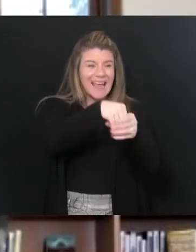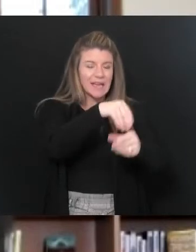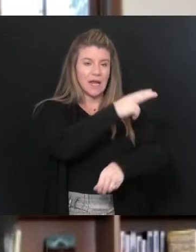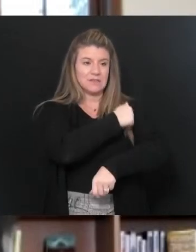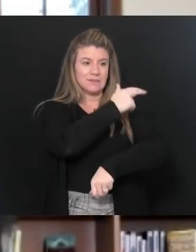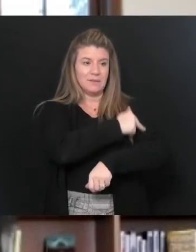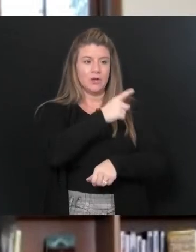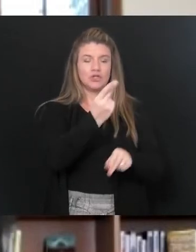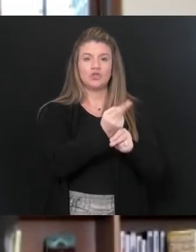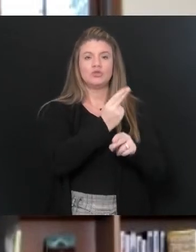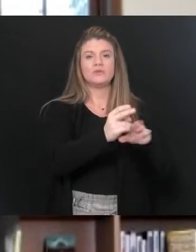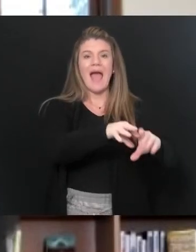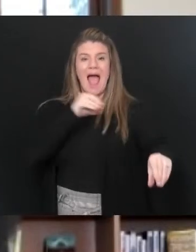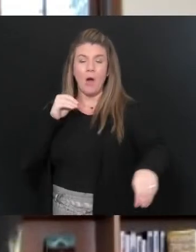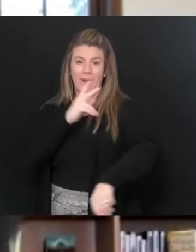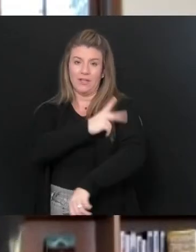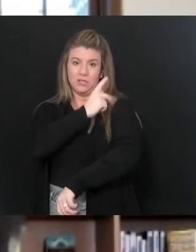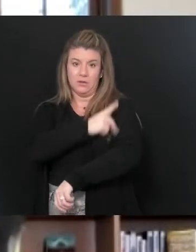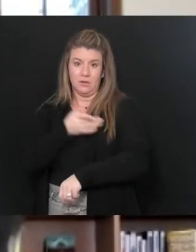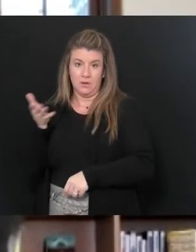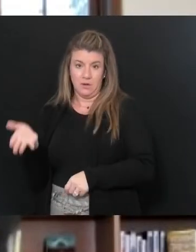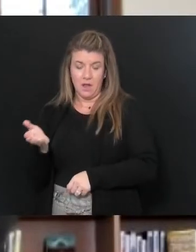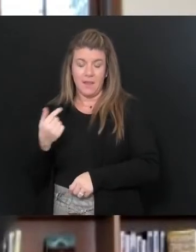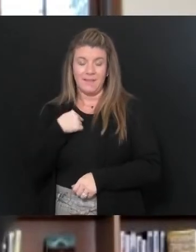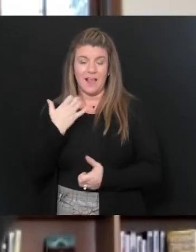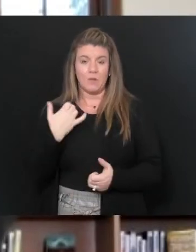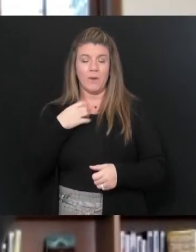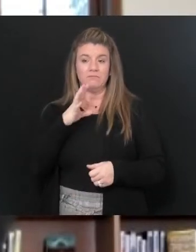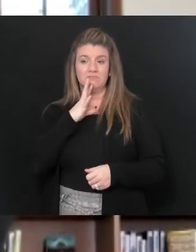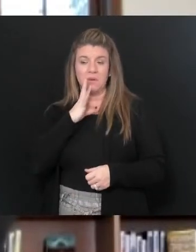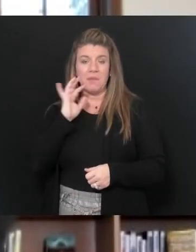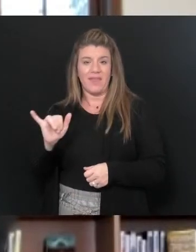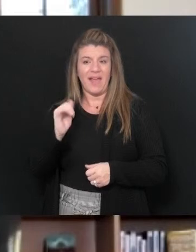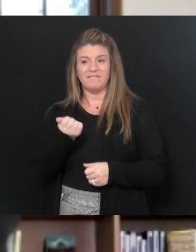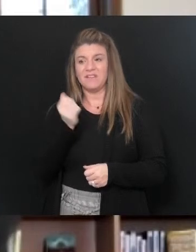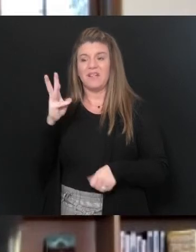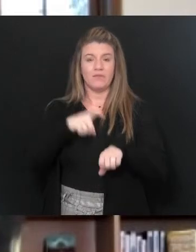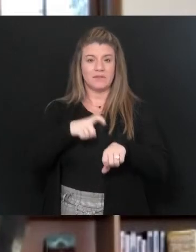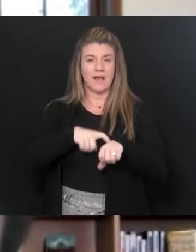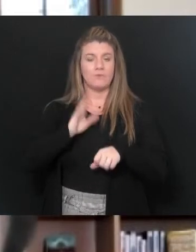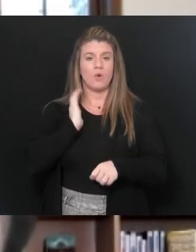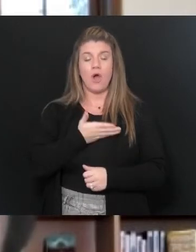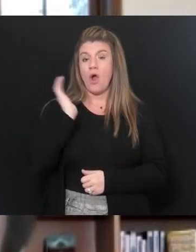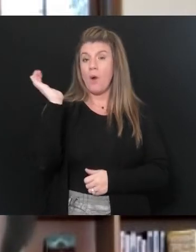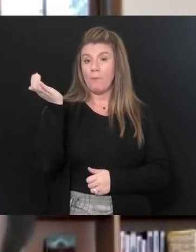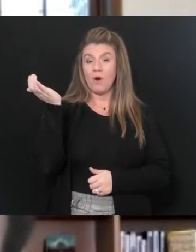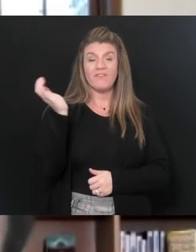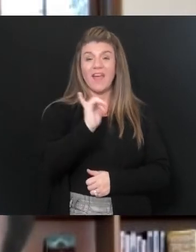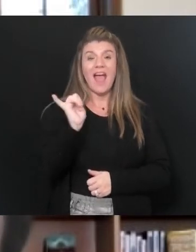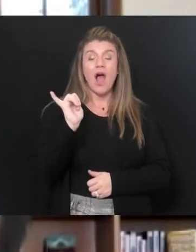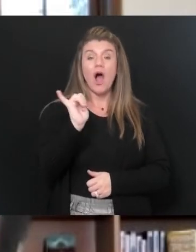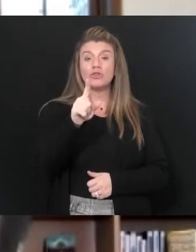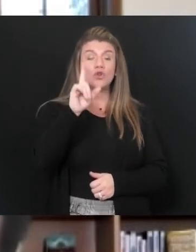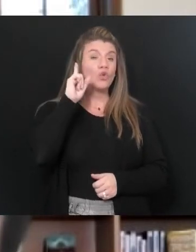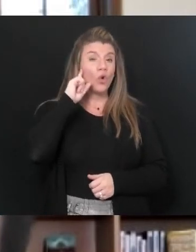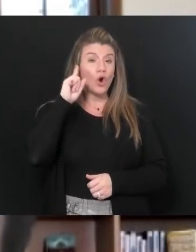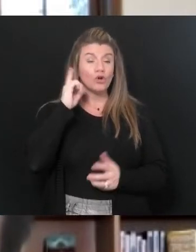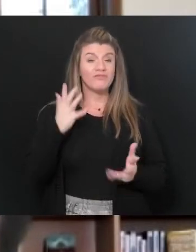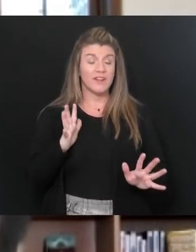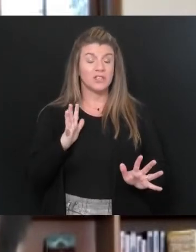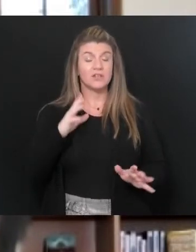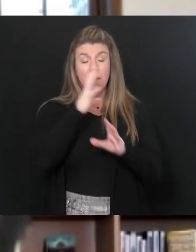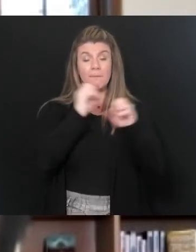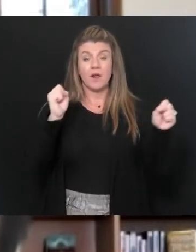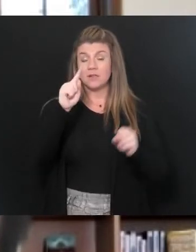used as an outpatient setting, but that is what we've been referring to several times on the briefing, and what you've also heard,